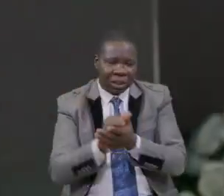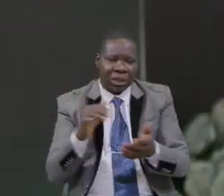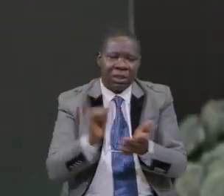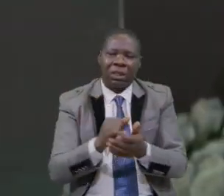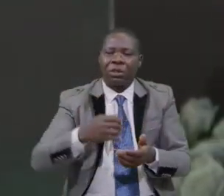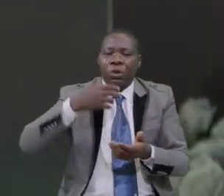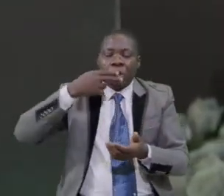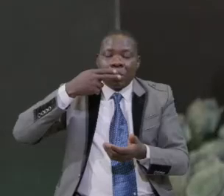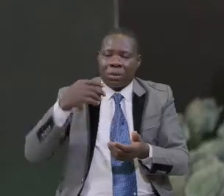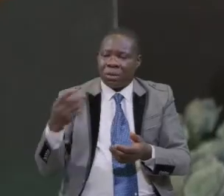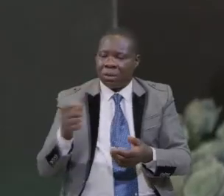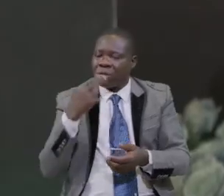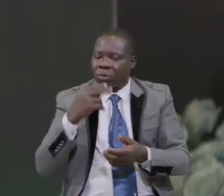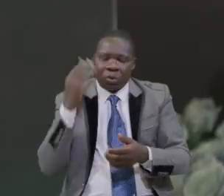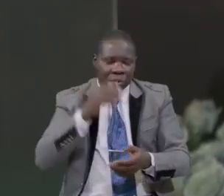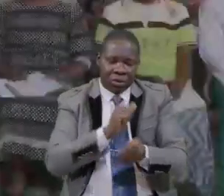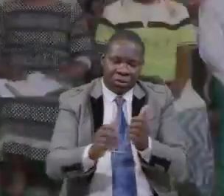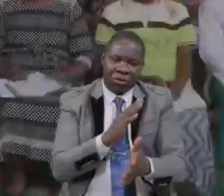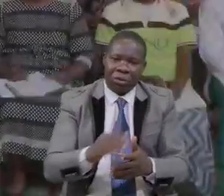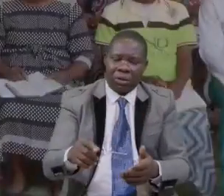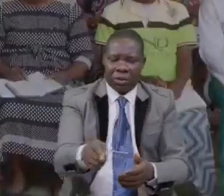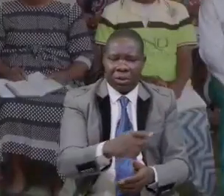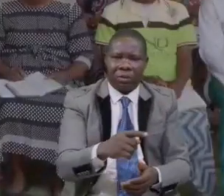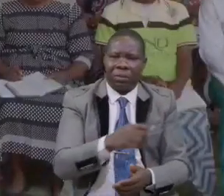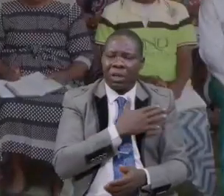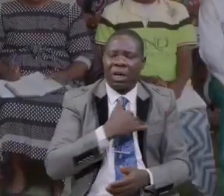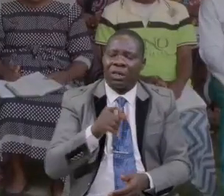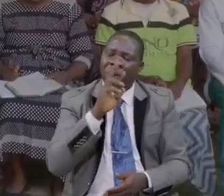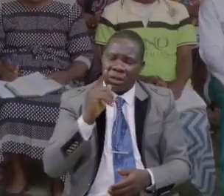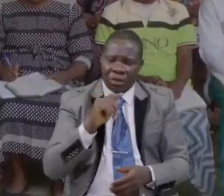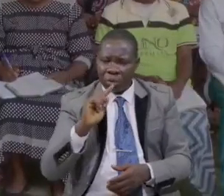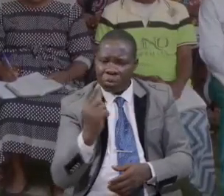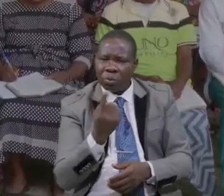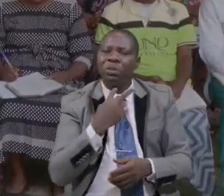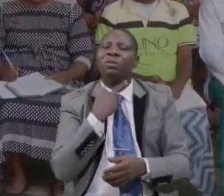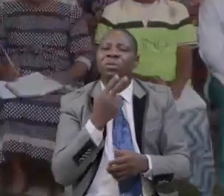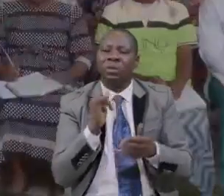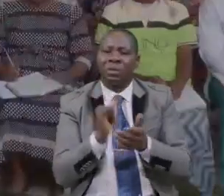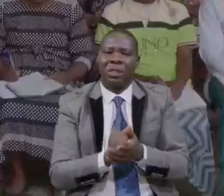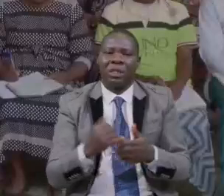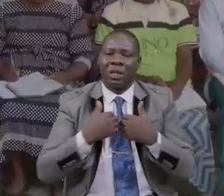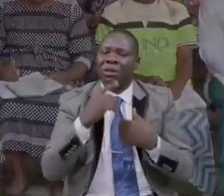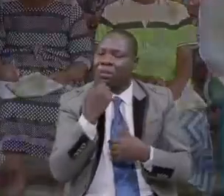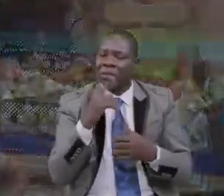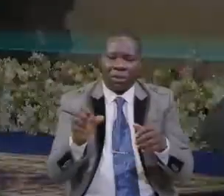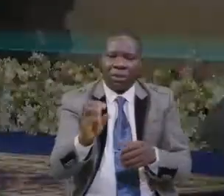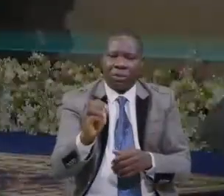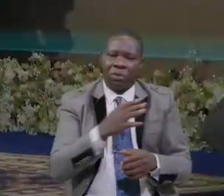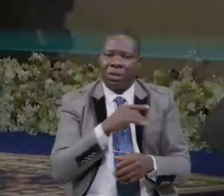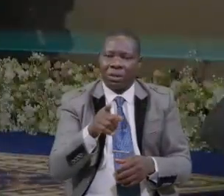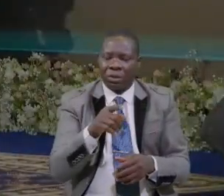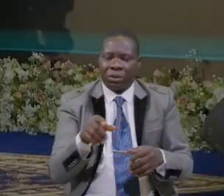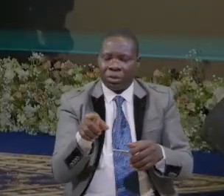destroy them. And you happen to be the lonely voice that has said so. And so you now come and you